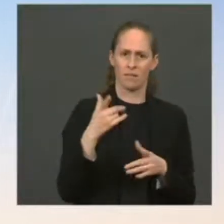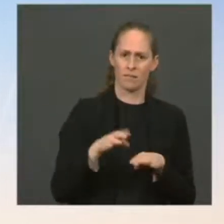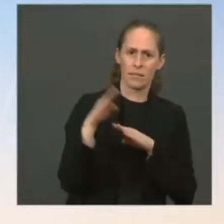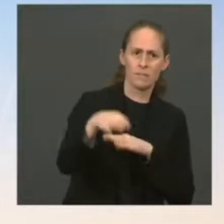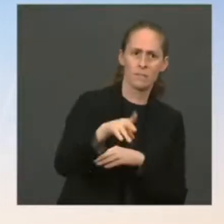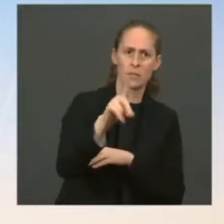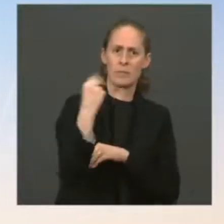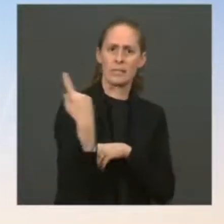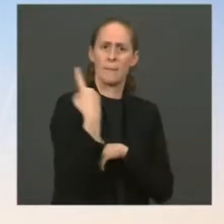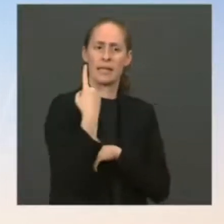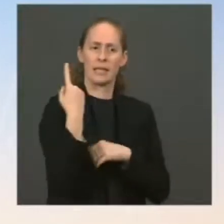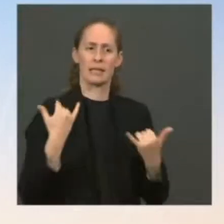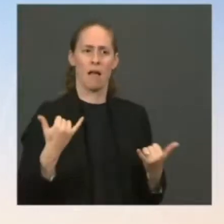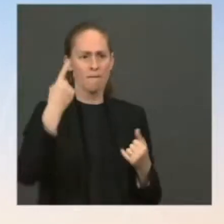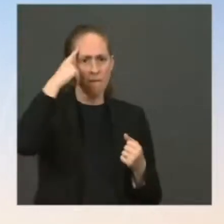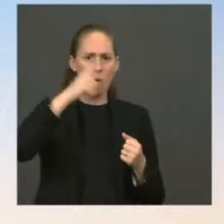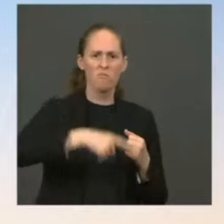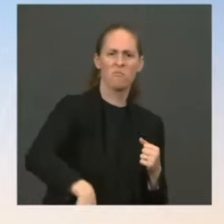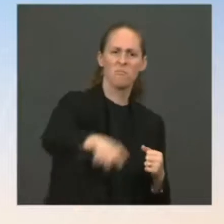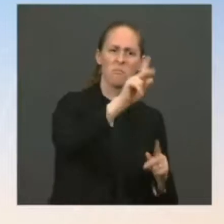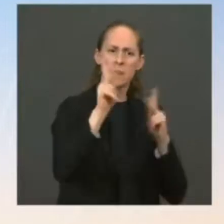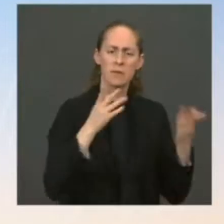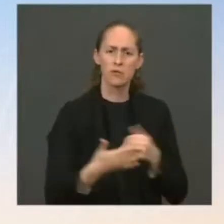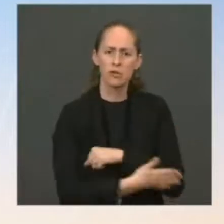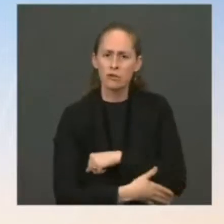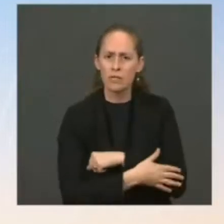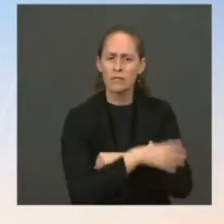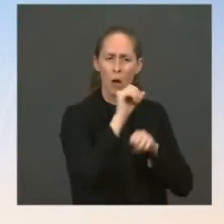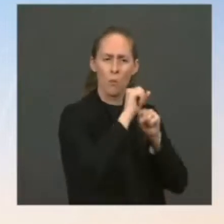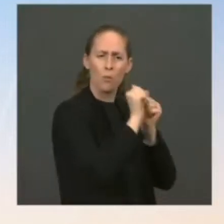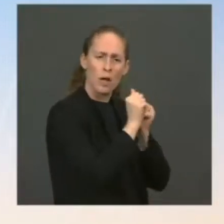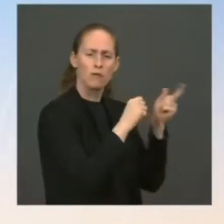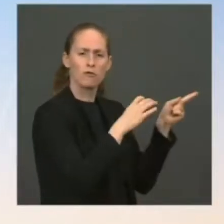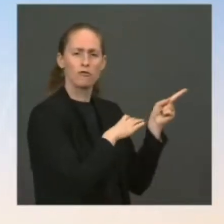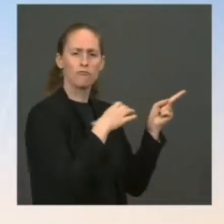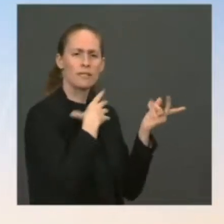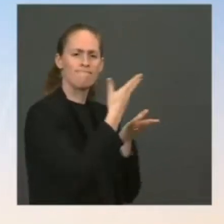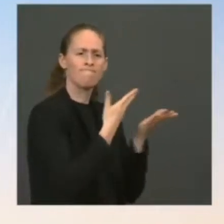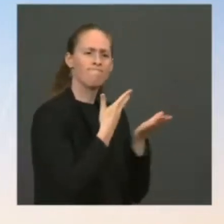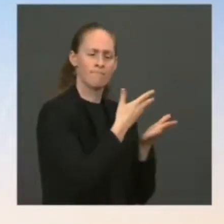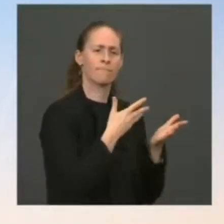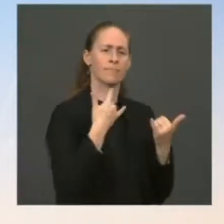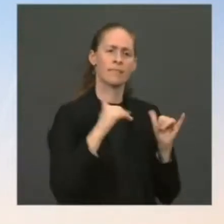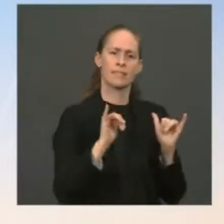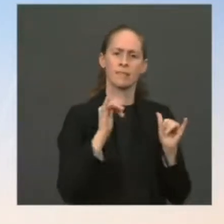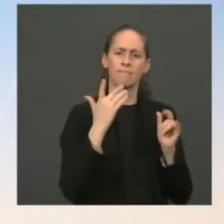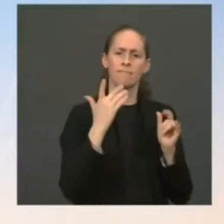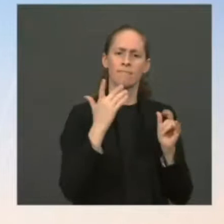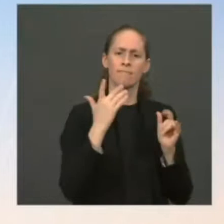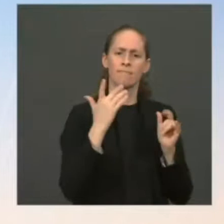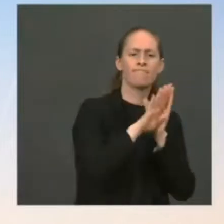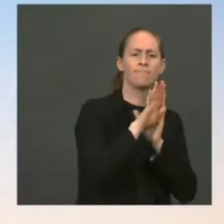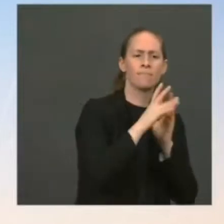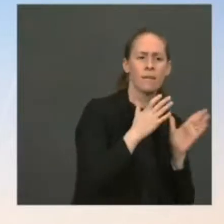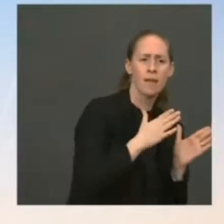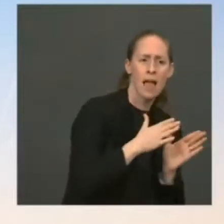with members of Congress to do exactly that, to forge a path forward, to unite the Democratic Party, is